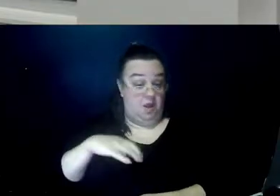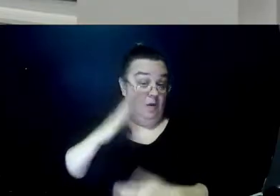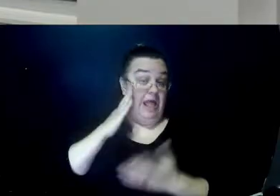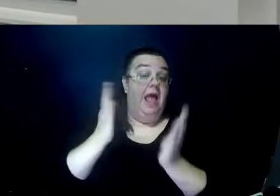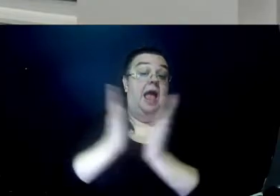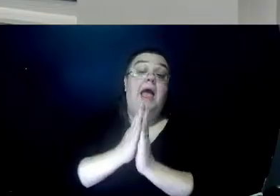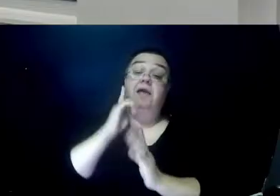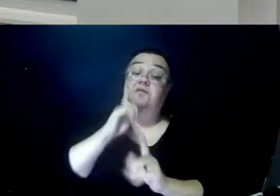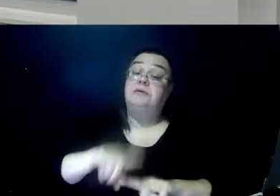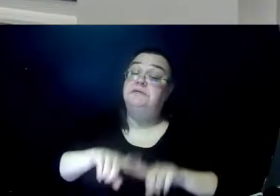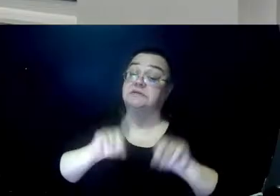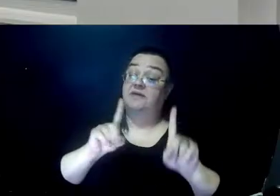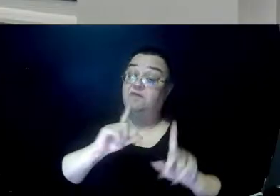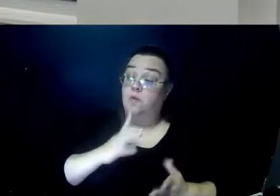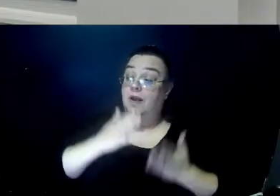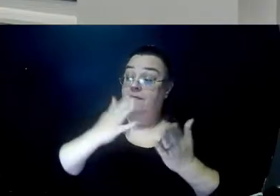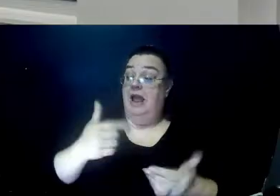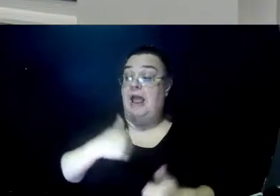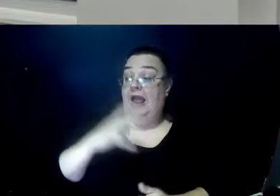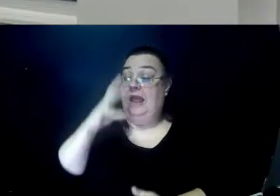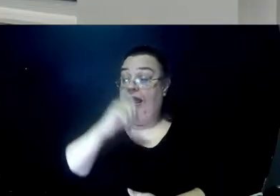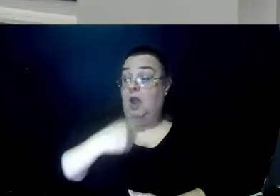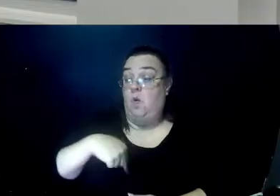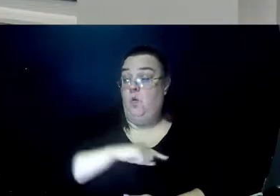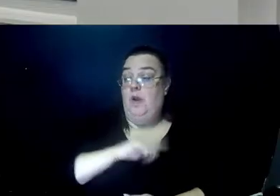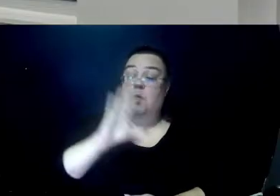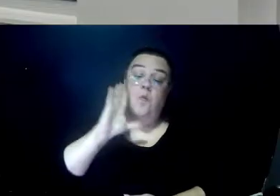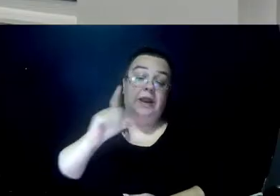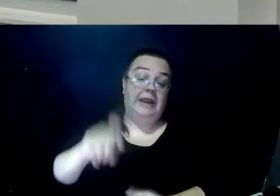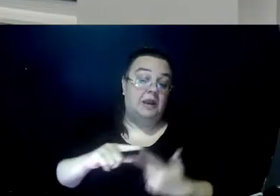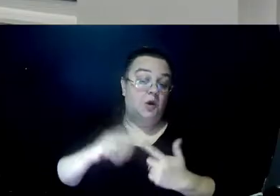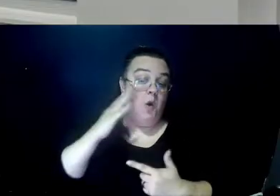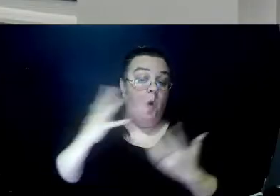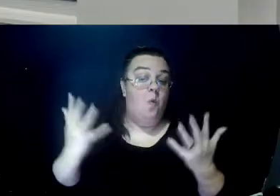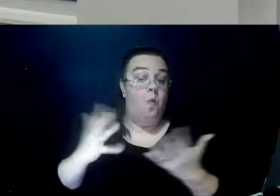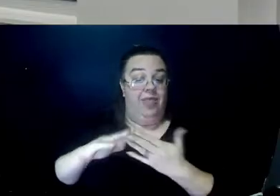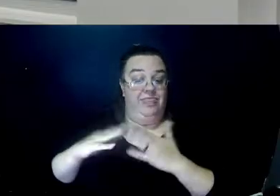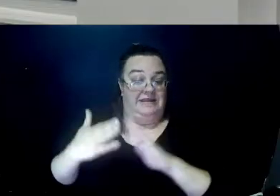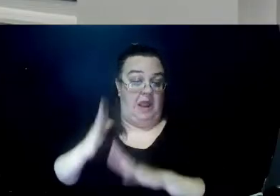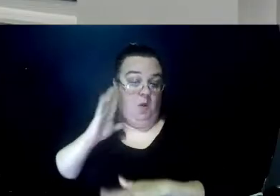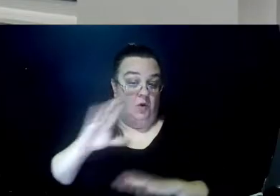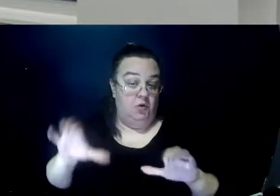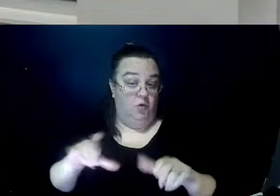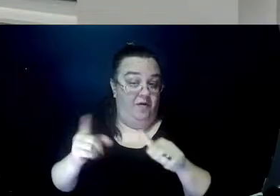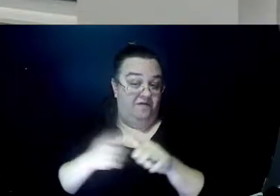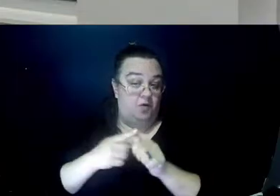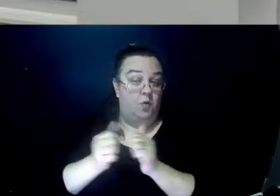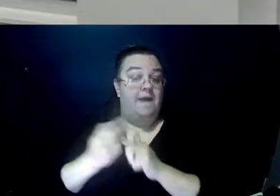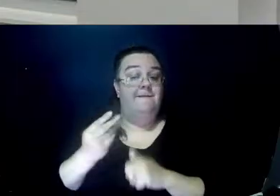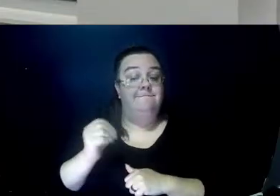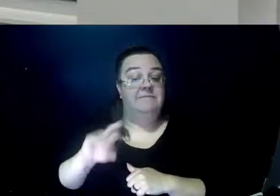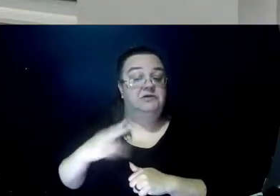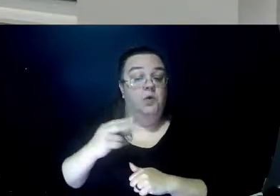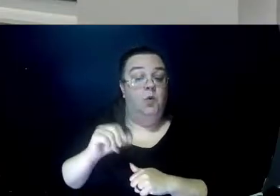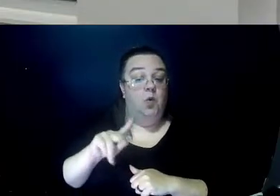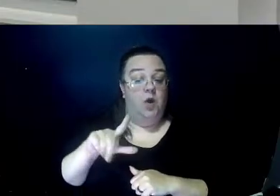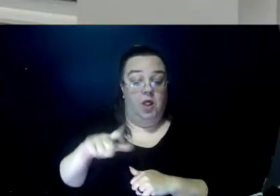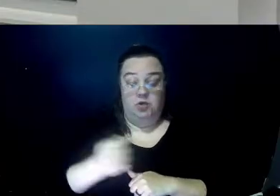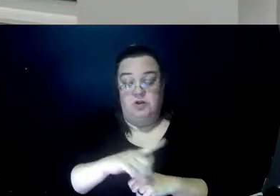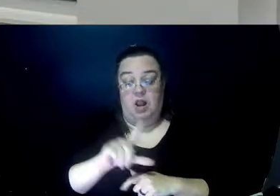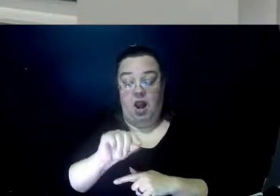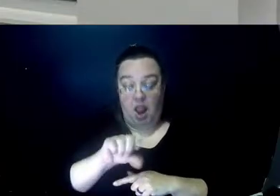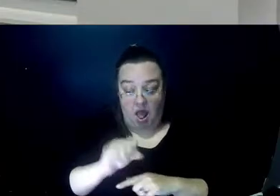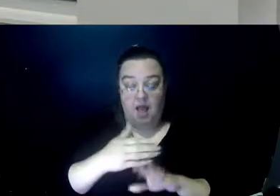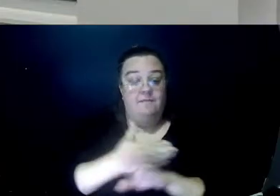different recommendations, I guess we would need to know what the town is doing first with Mr. Horkler's lots before we